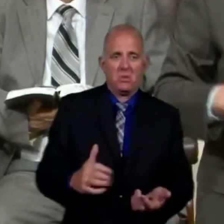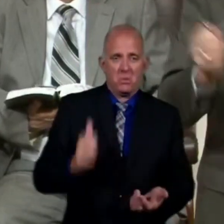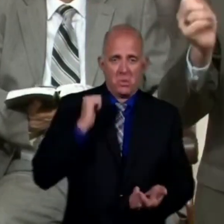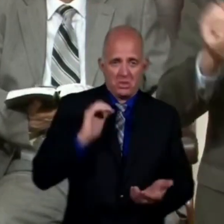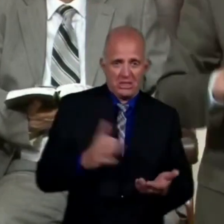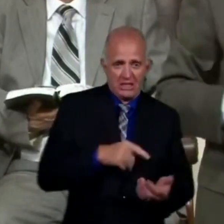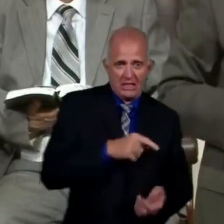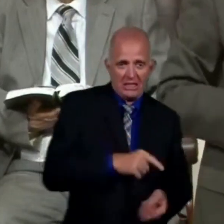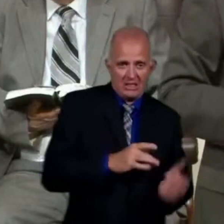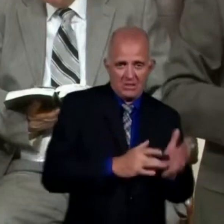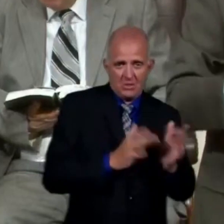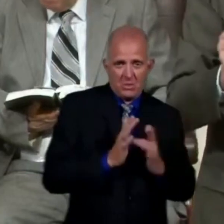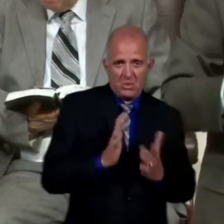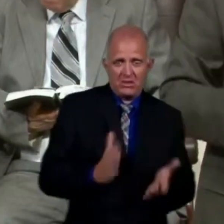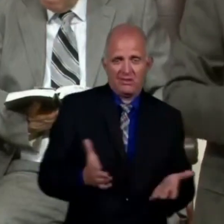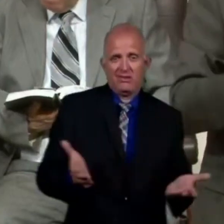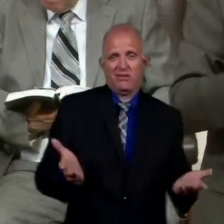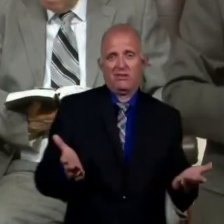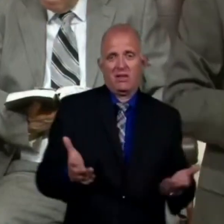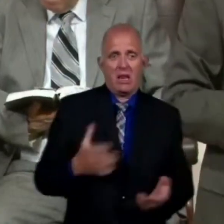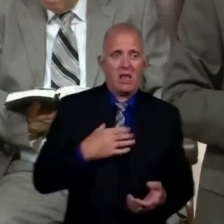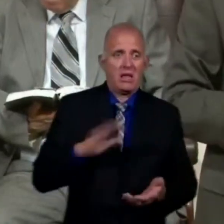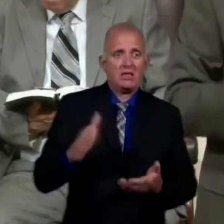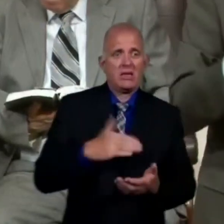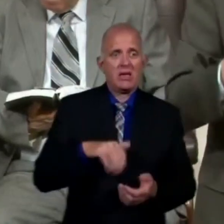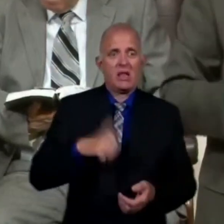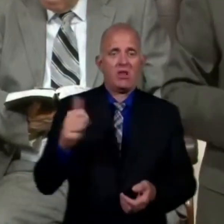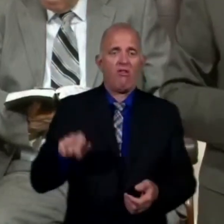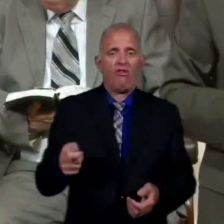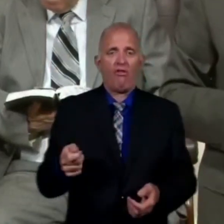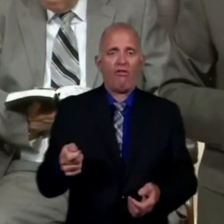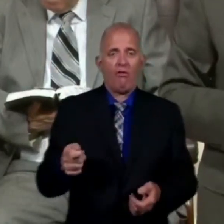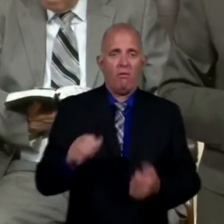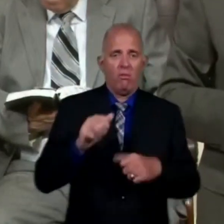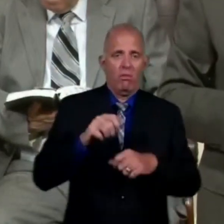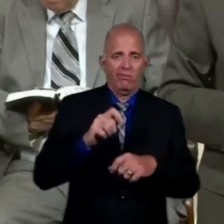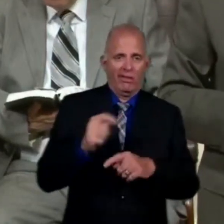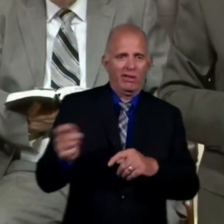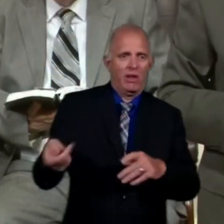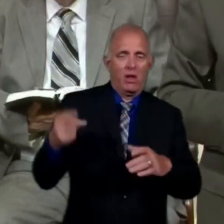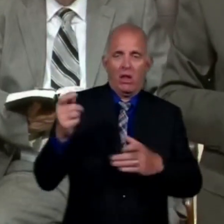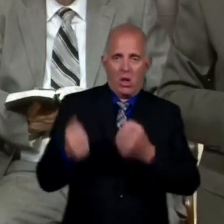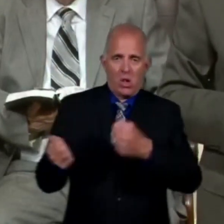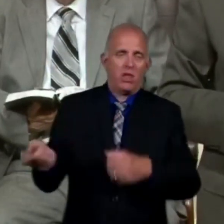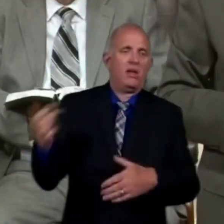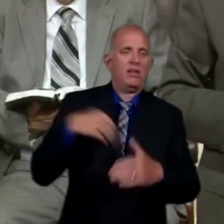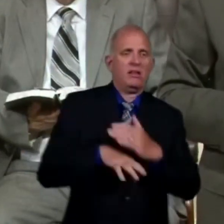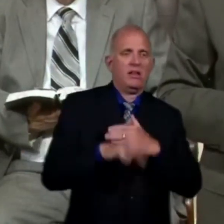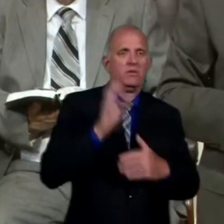They like music. They play it in their trucks and their cars, but they come to church and look here like they've been chewing on a lemon or